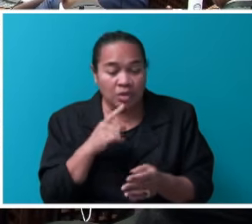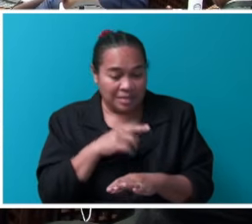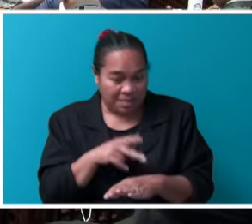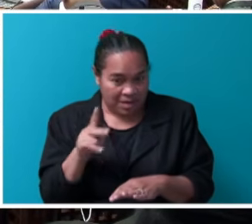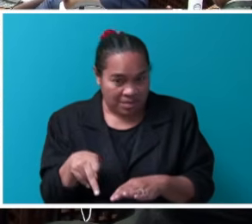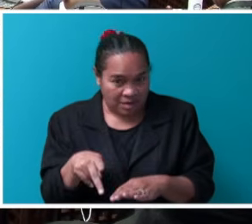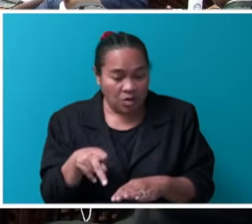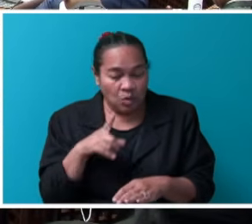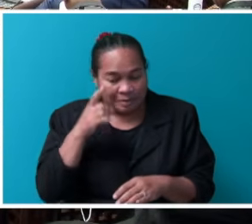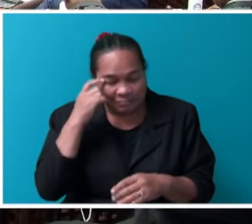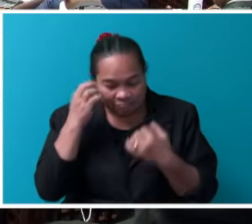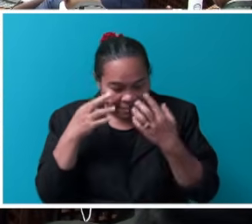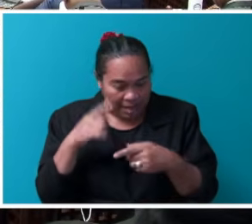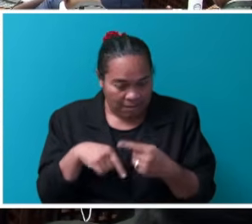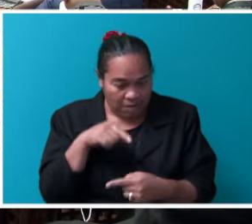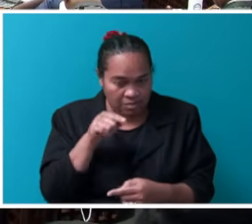without delay.